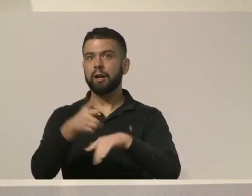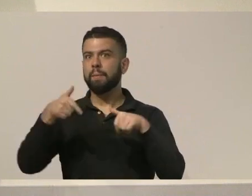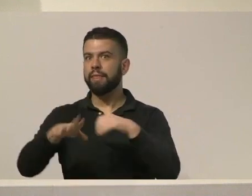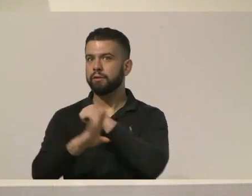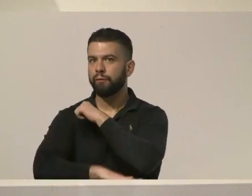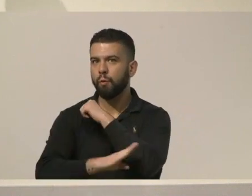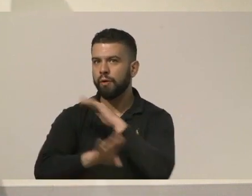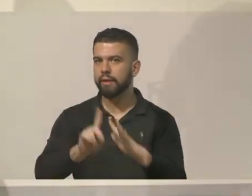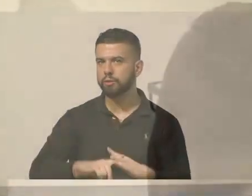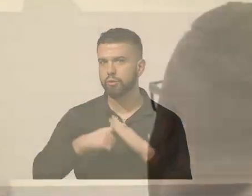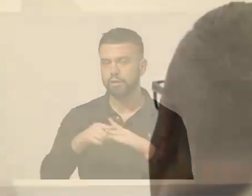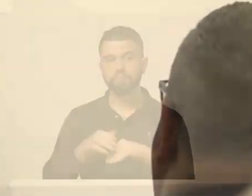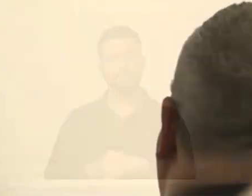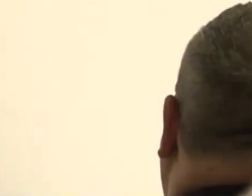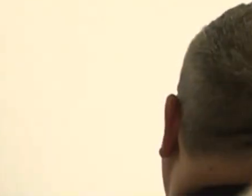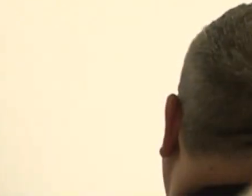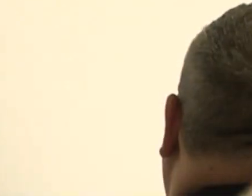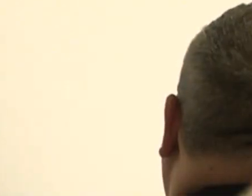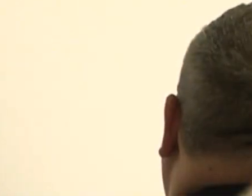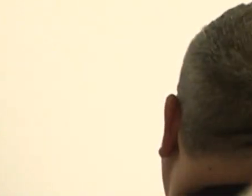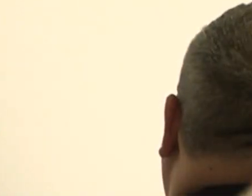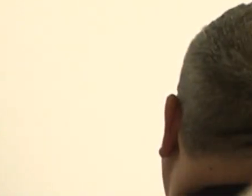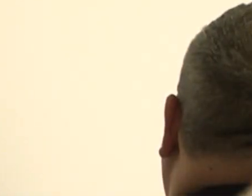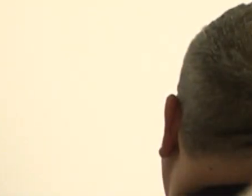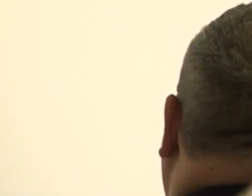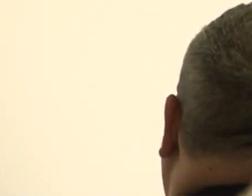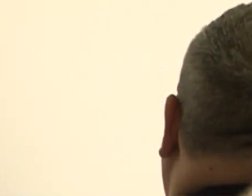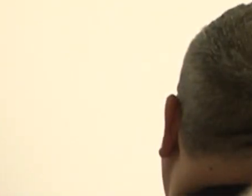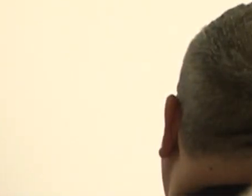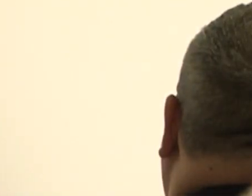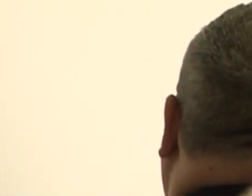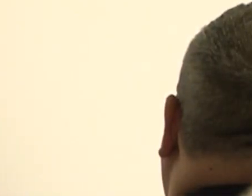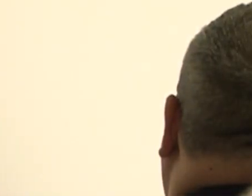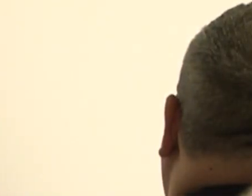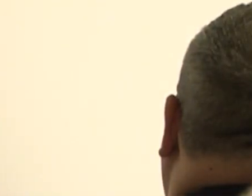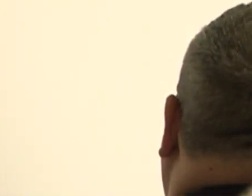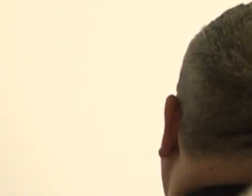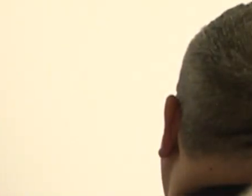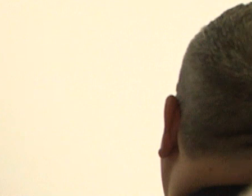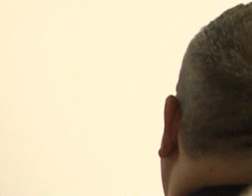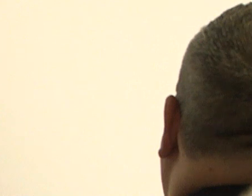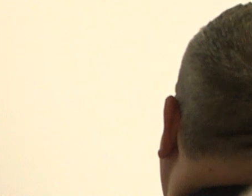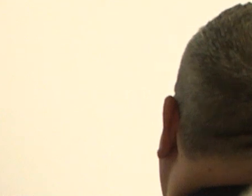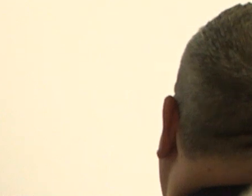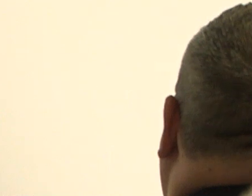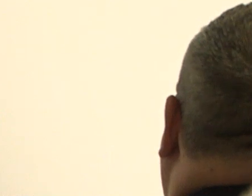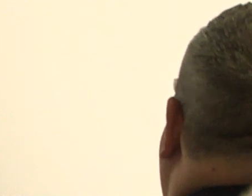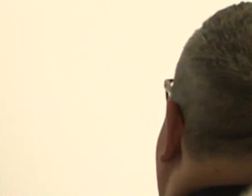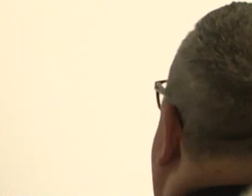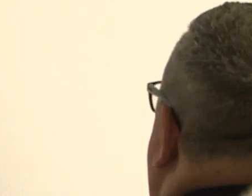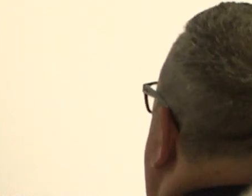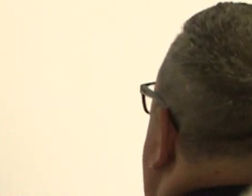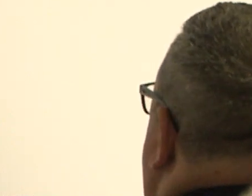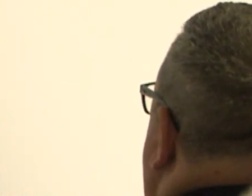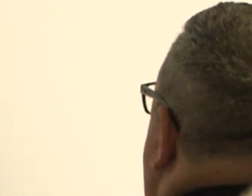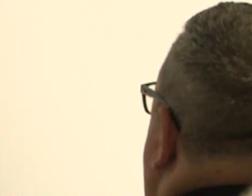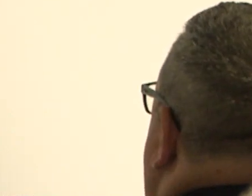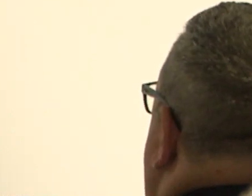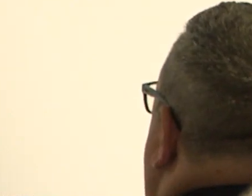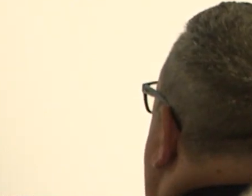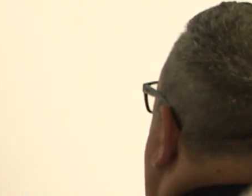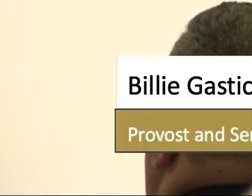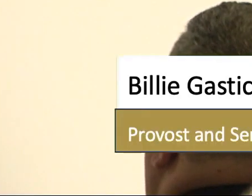In English, we focused on first-year composition courses to increase students' ability to benefit from faculty